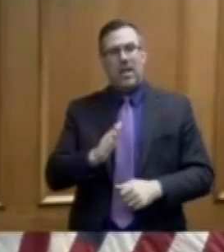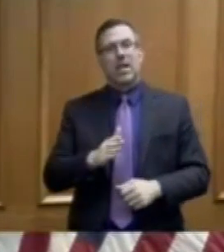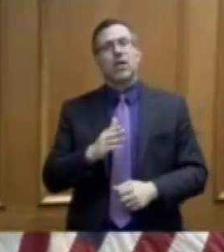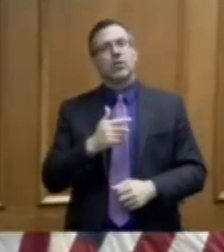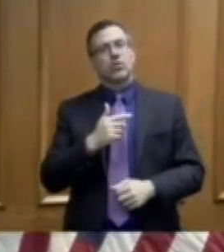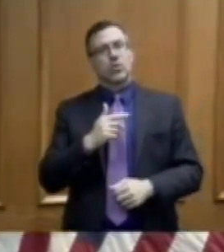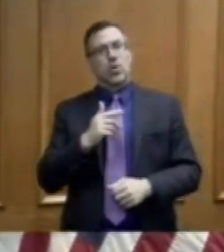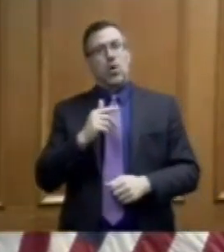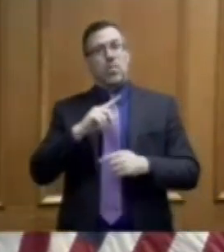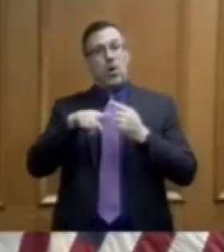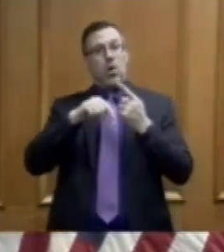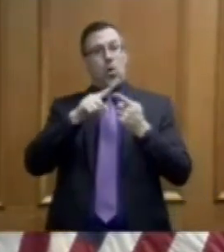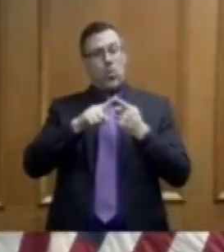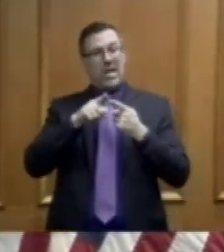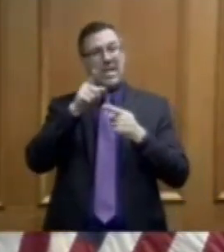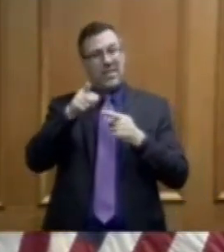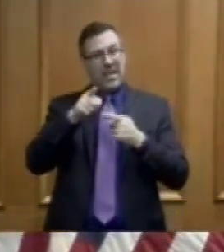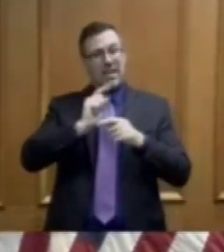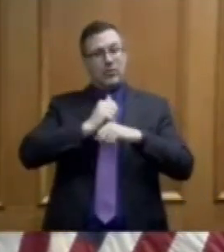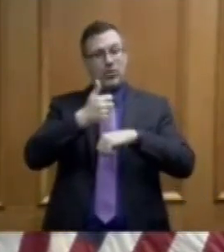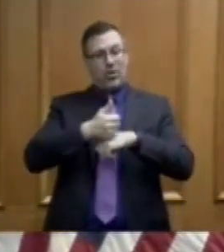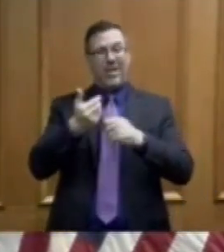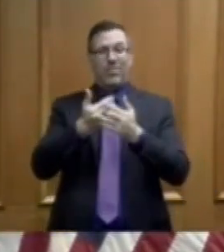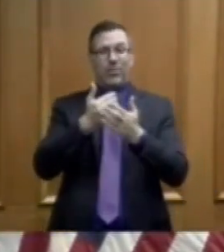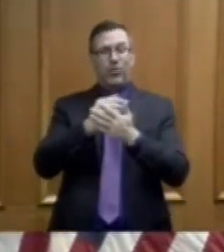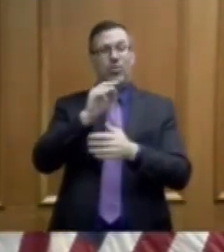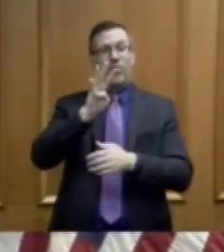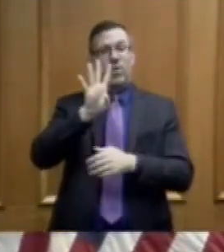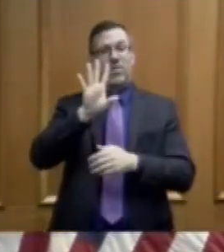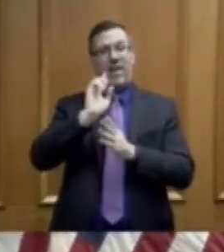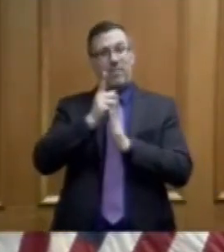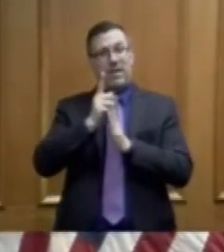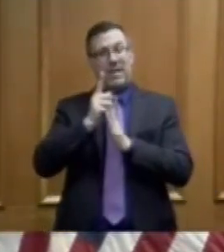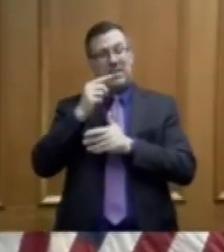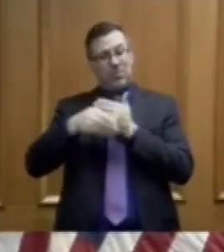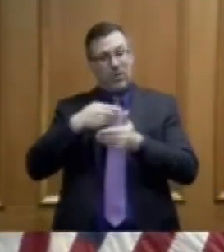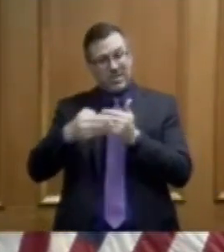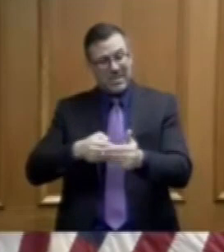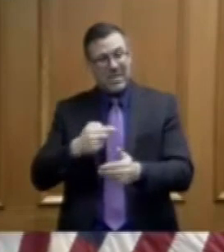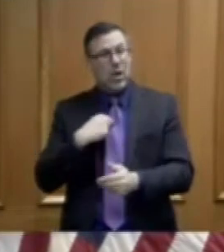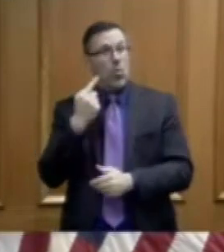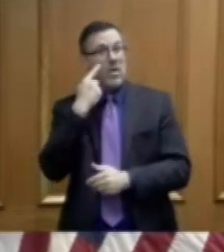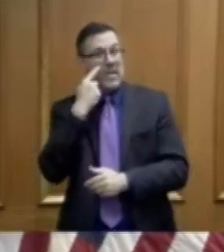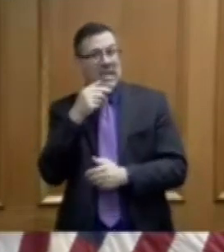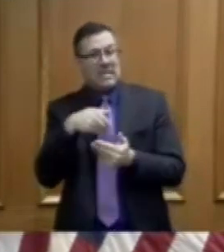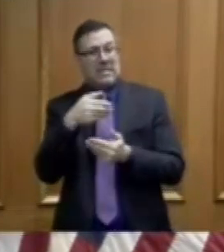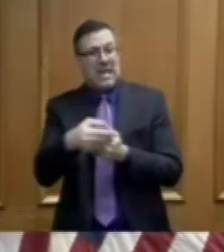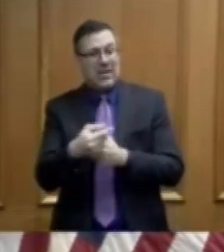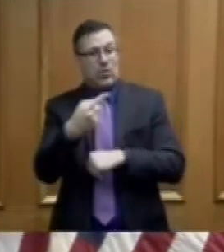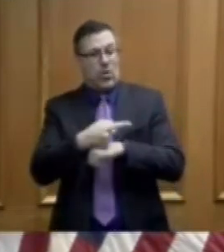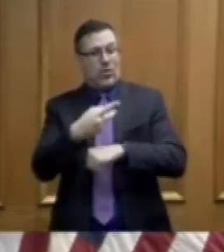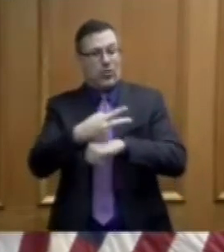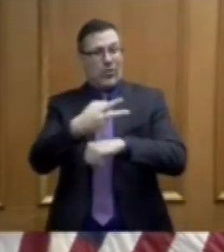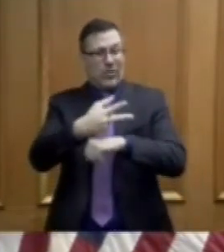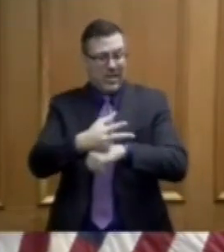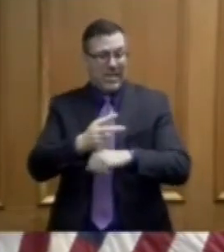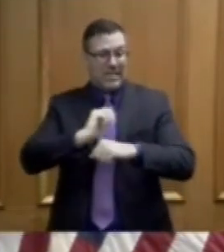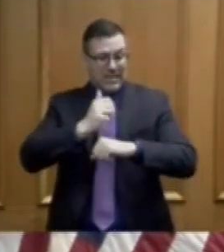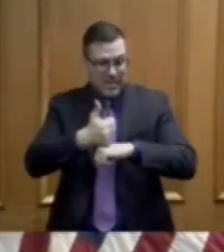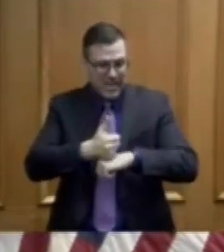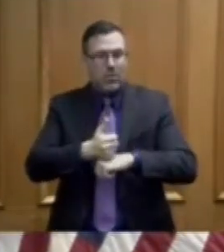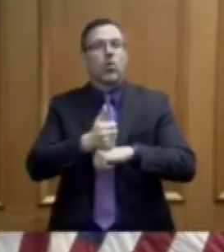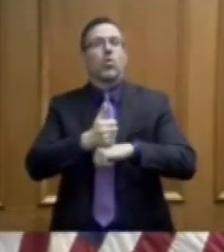this quick throughput and quick turnaround testing, which we believe they're going to in the next few days, then it will help that